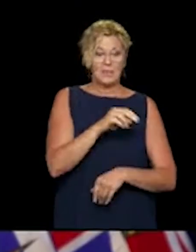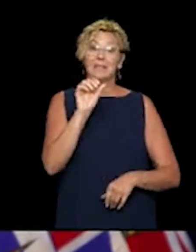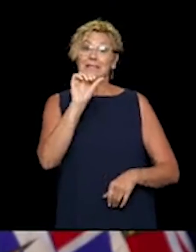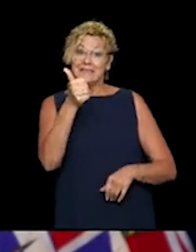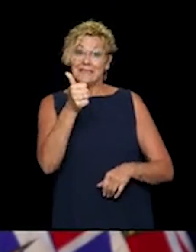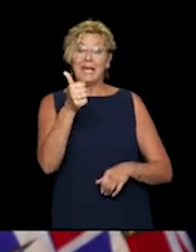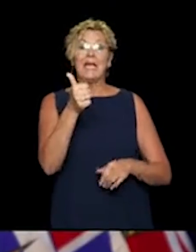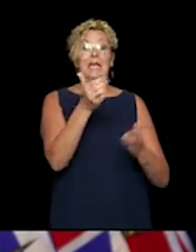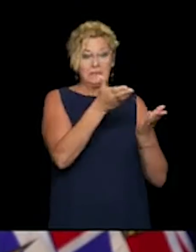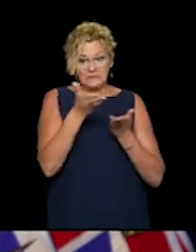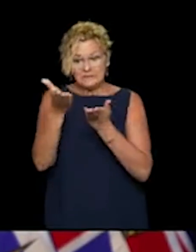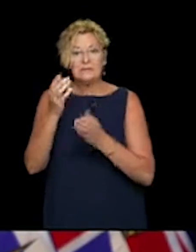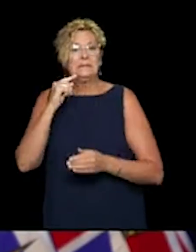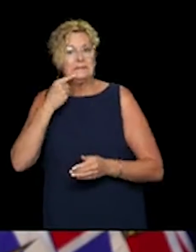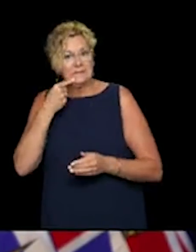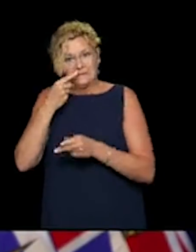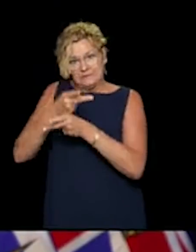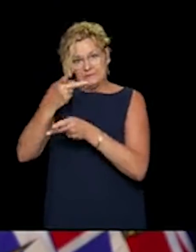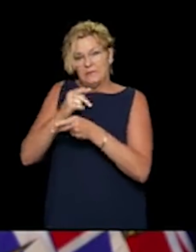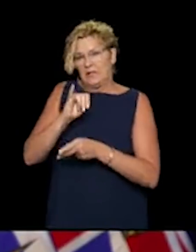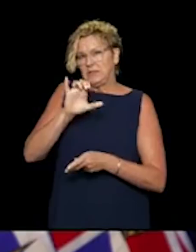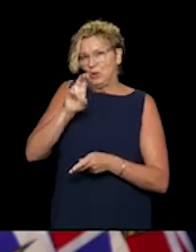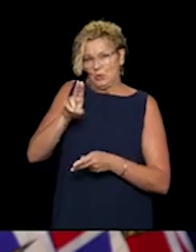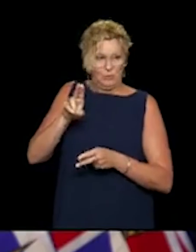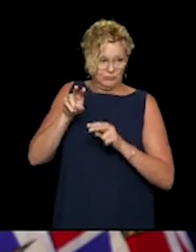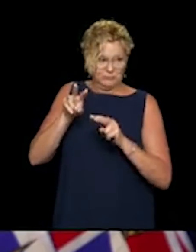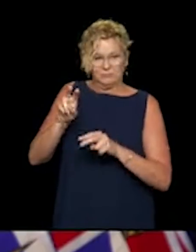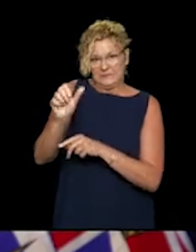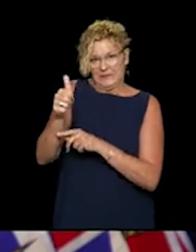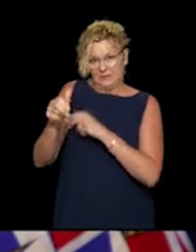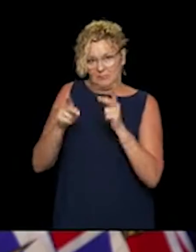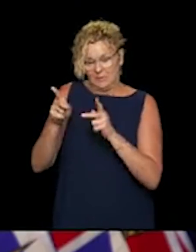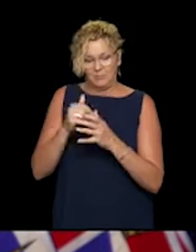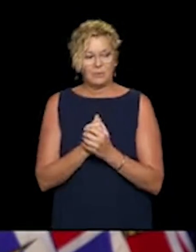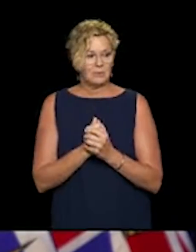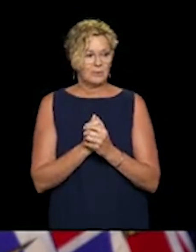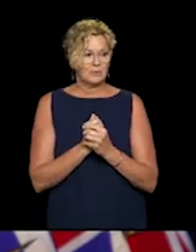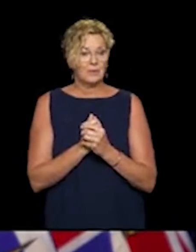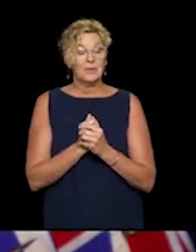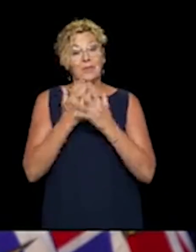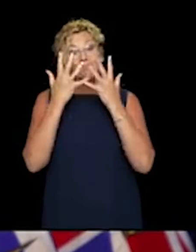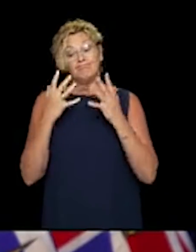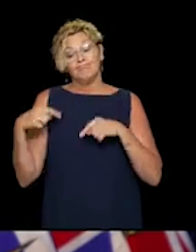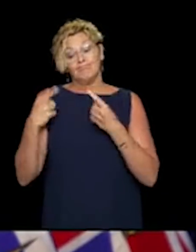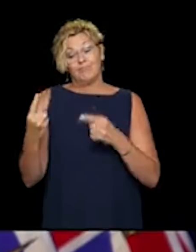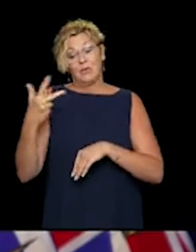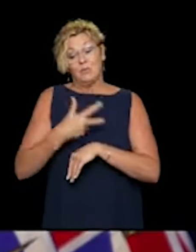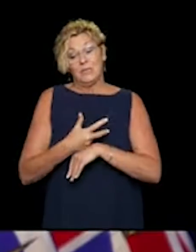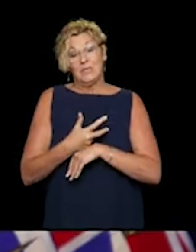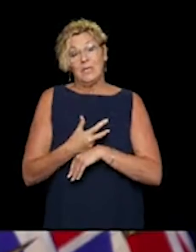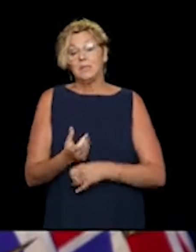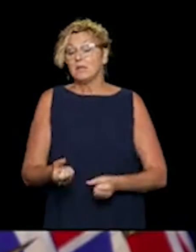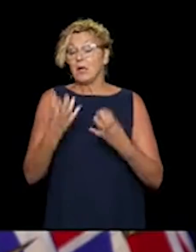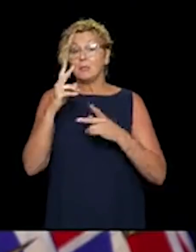28 people now in hospital, 10 of whom are in critical care or ICU. In the past weekend, we have had